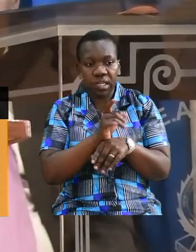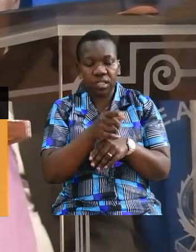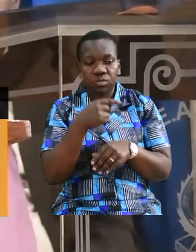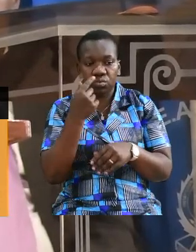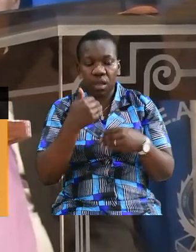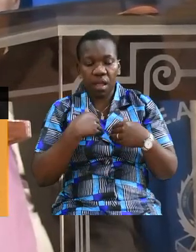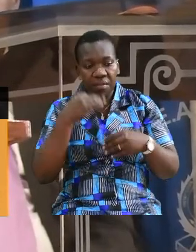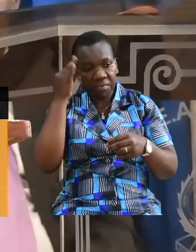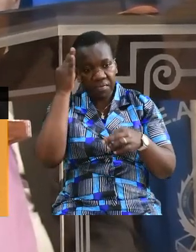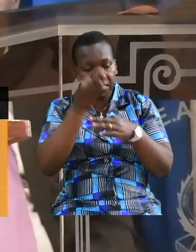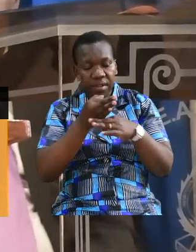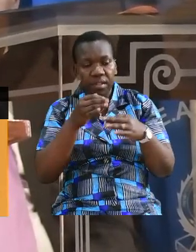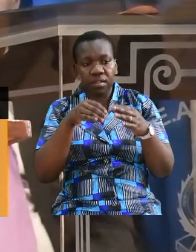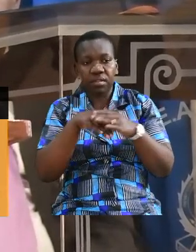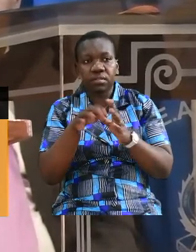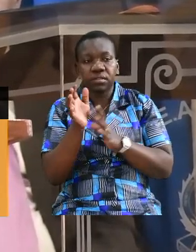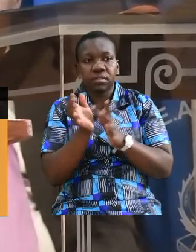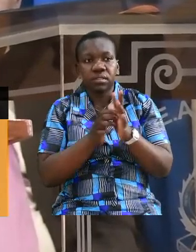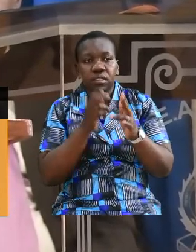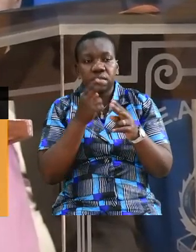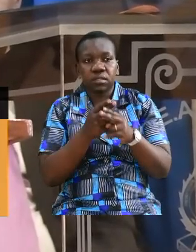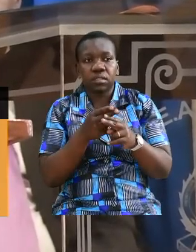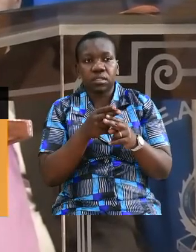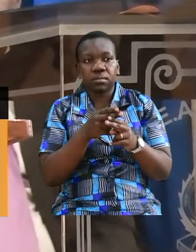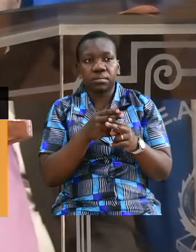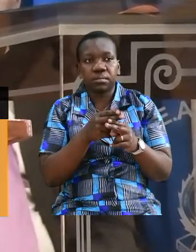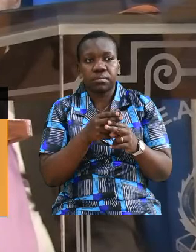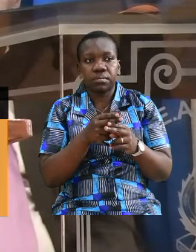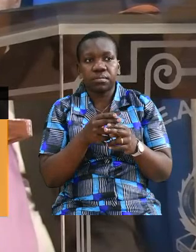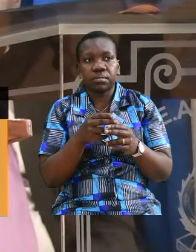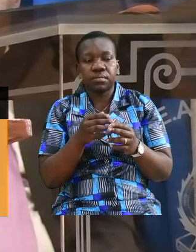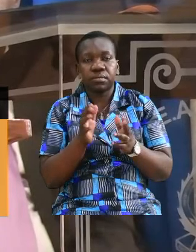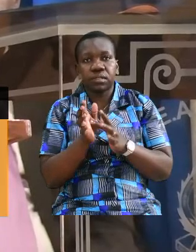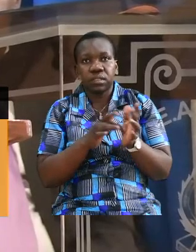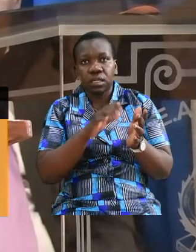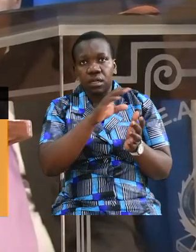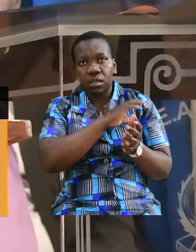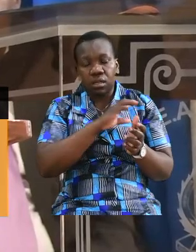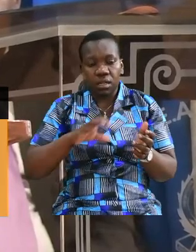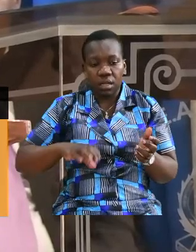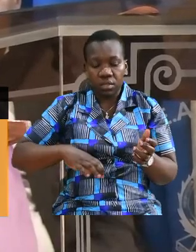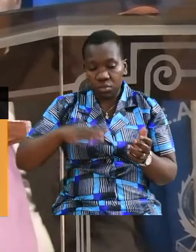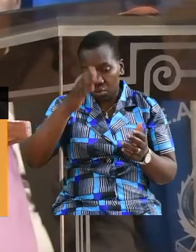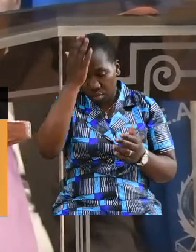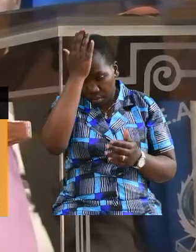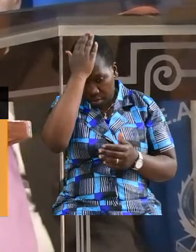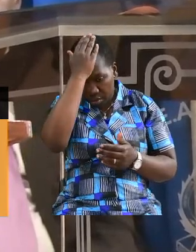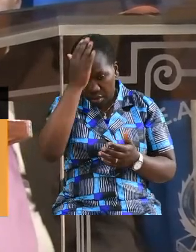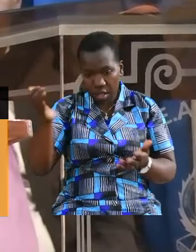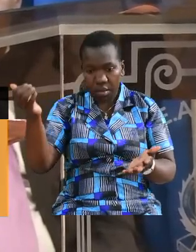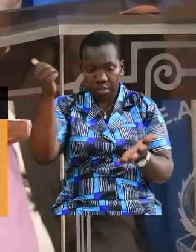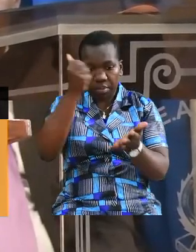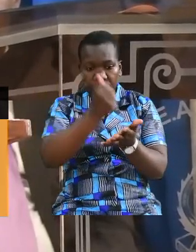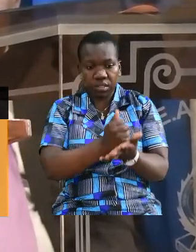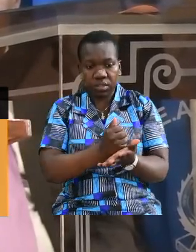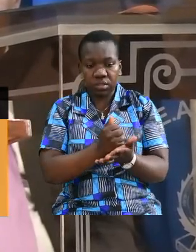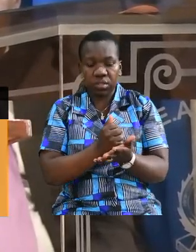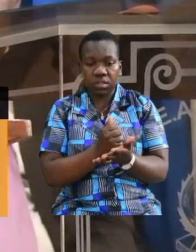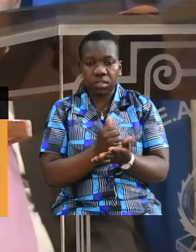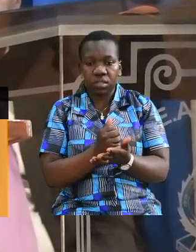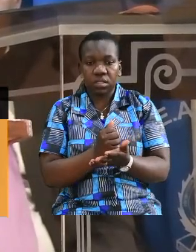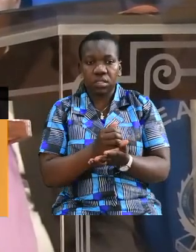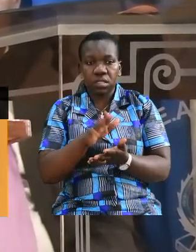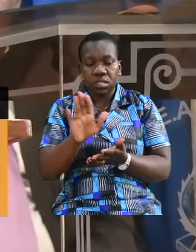Christ. The presbytery received the report and recommendation of the commission appointed to consider his case at a